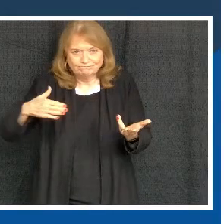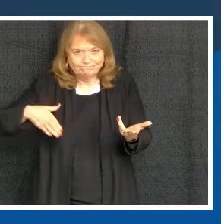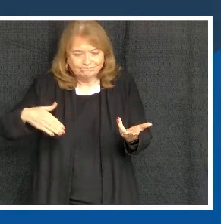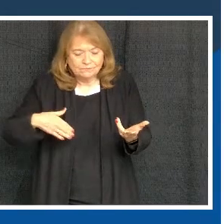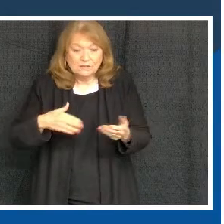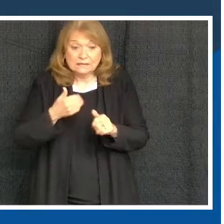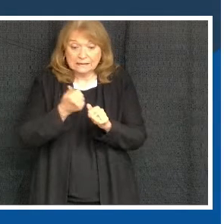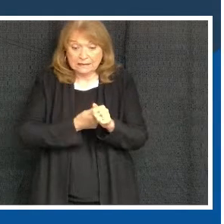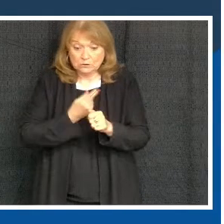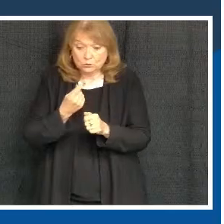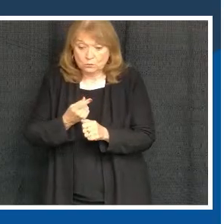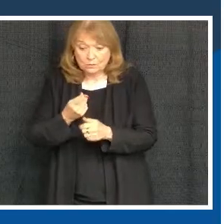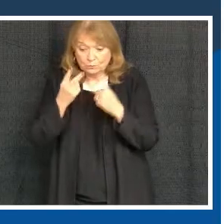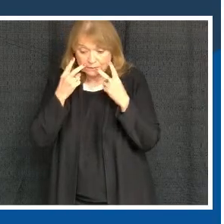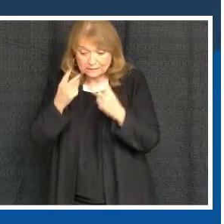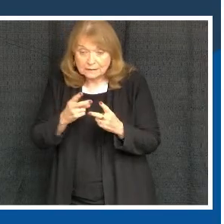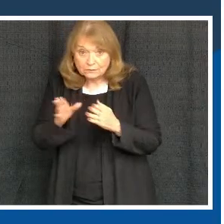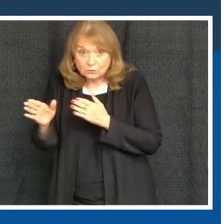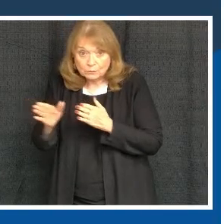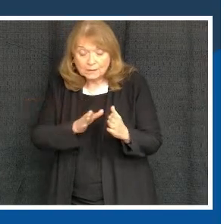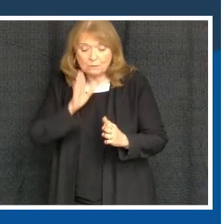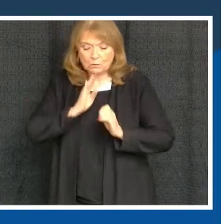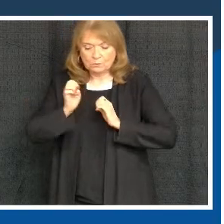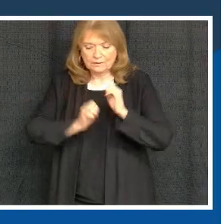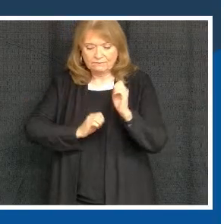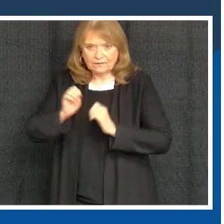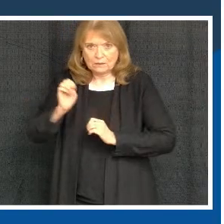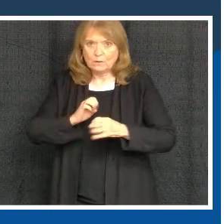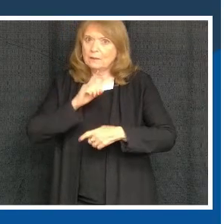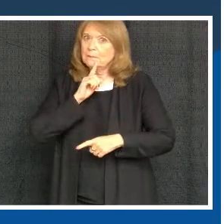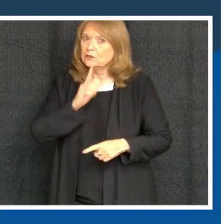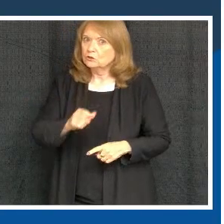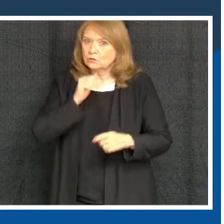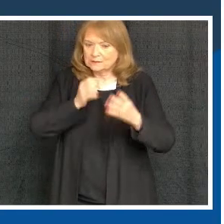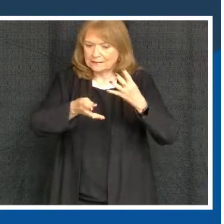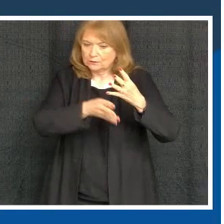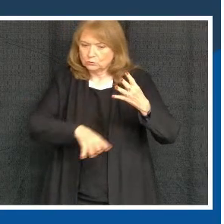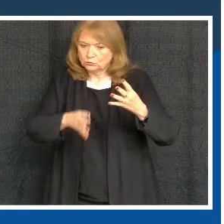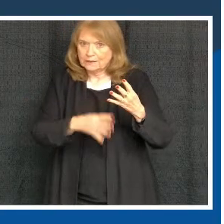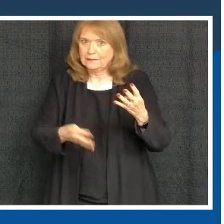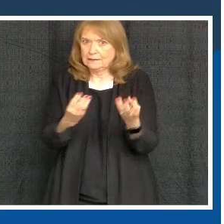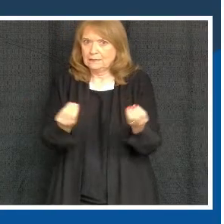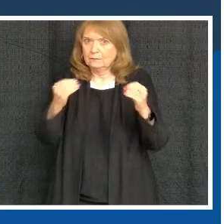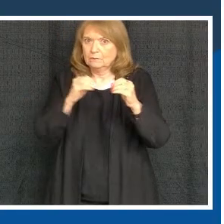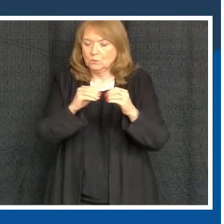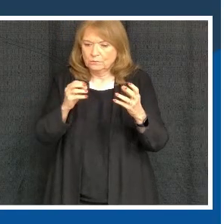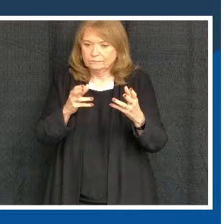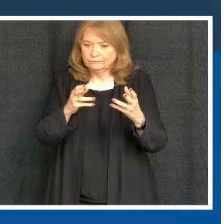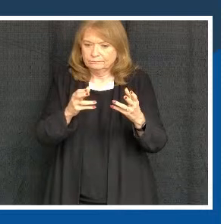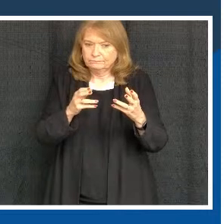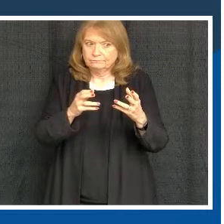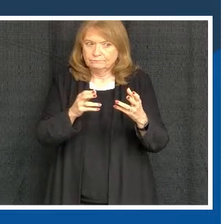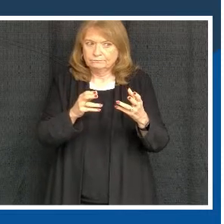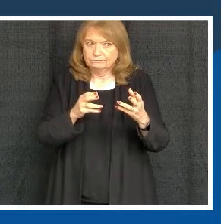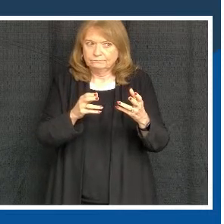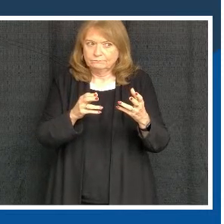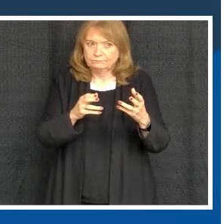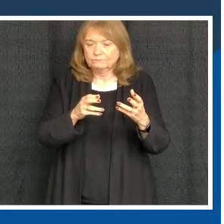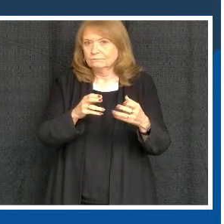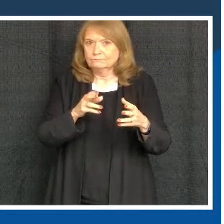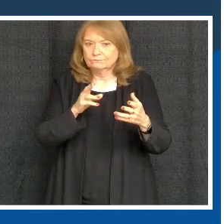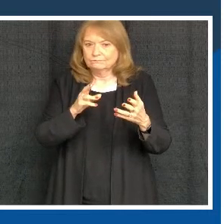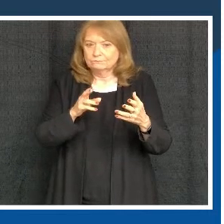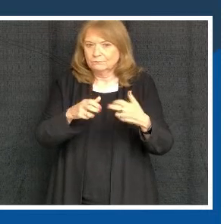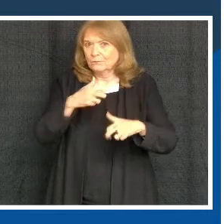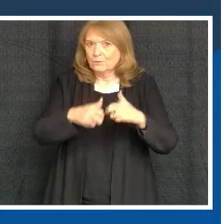one comes in, they will evaluate it to make sure that it's not draining any additional capacity faster than it currently is.